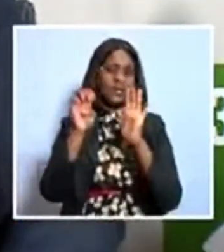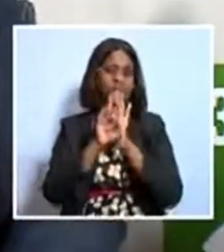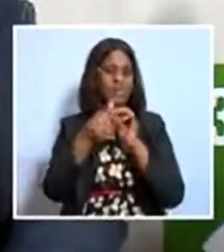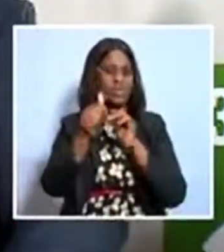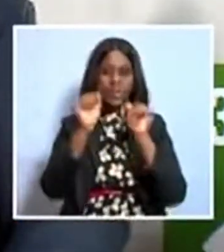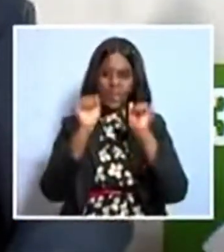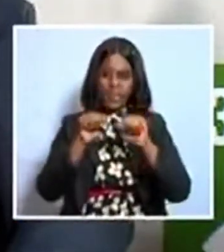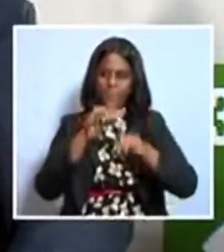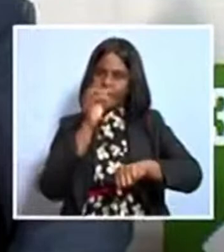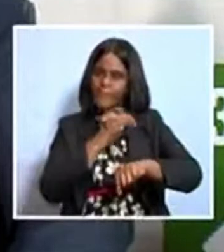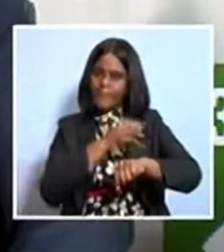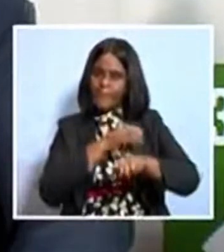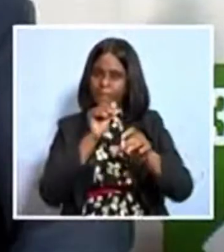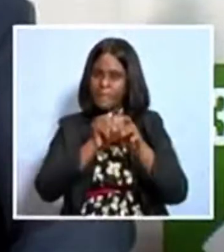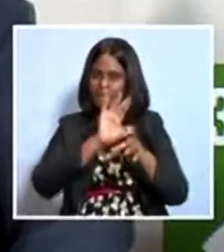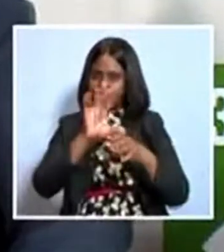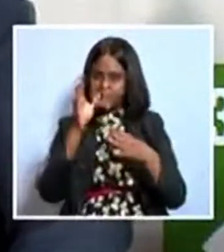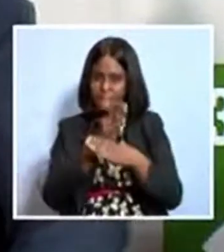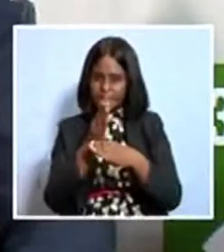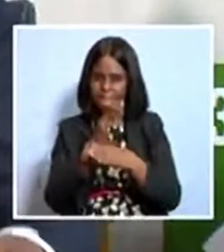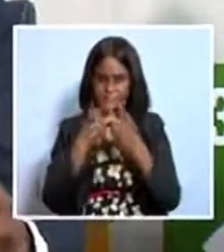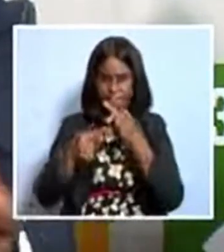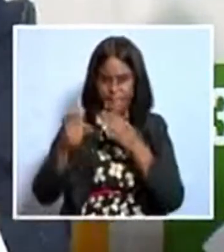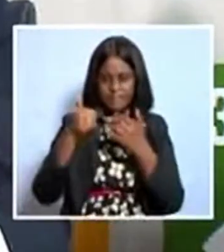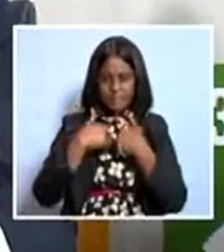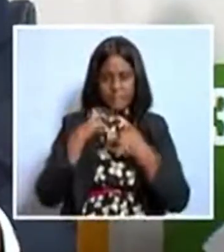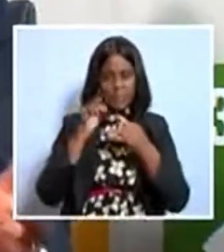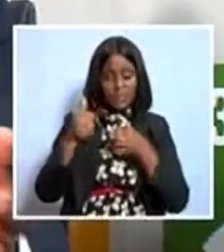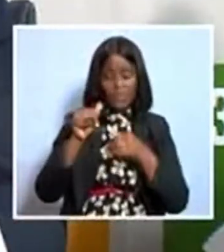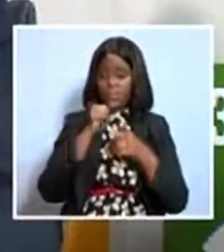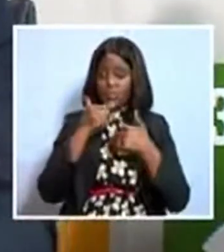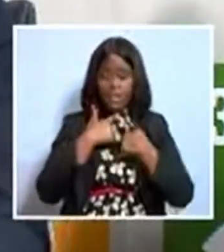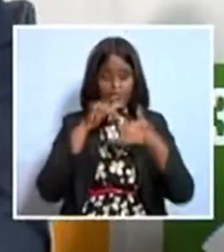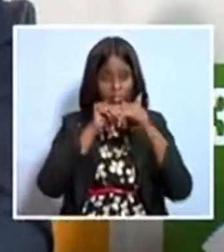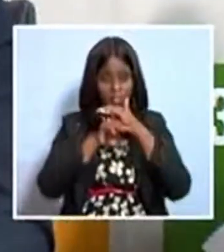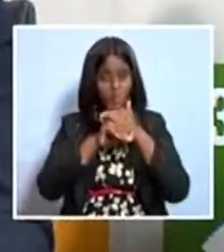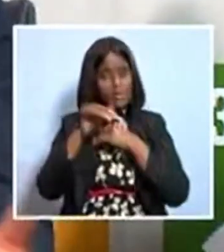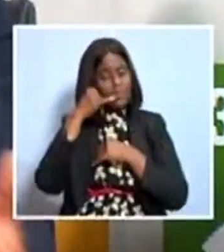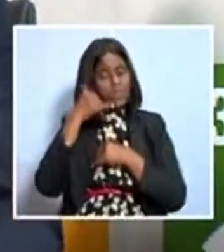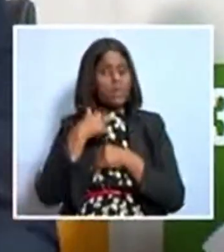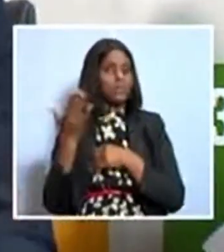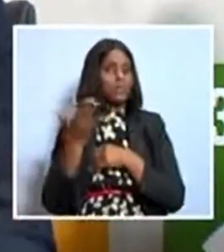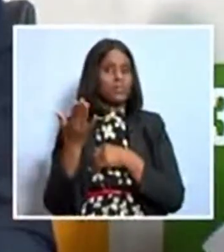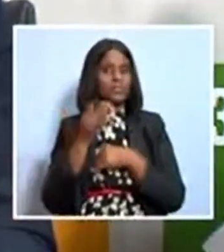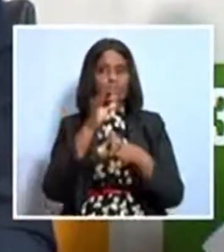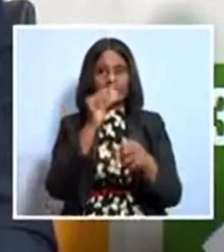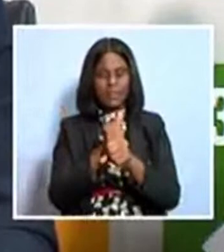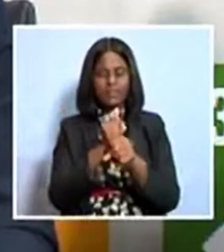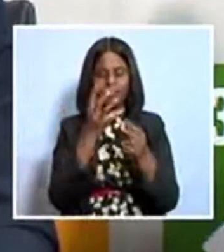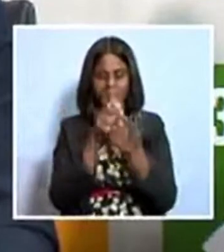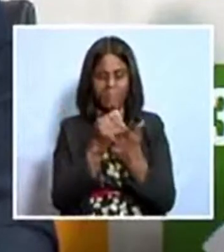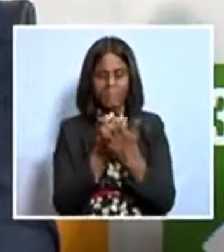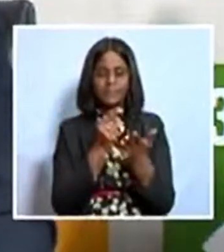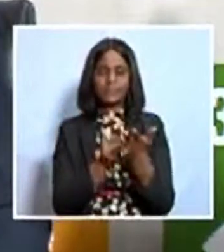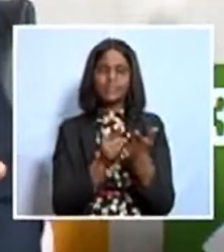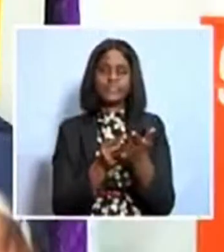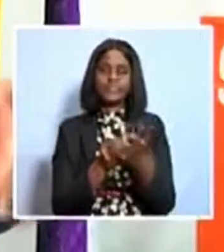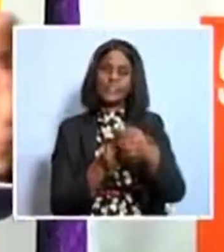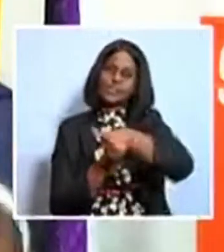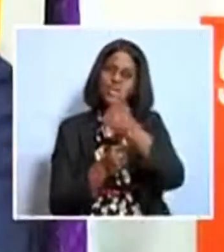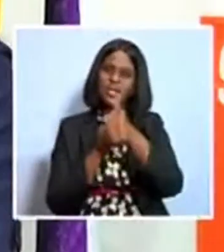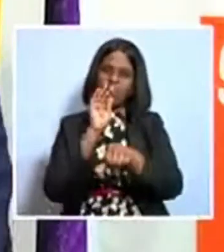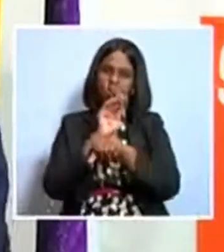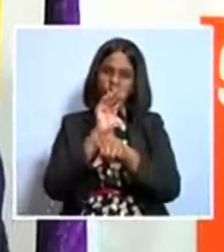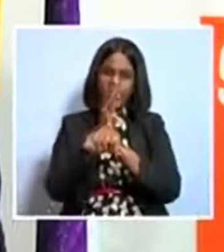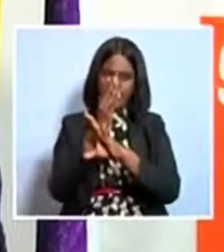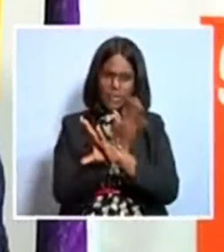to invest in their businesses they're doing if they don't have access to funds to receive the funds. All right. Samantha, you'd want to comment before I